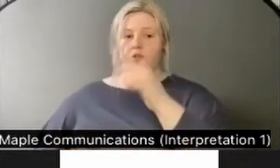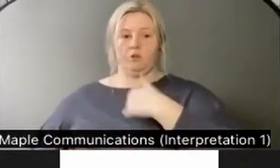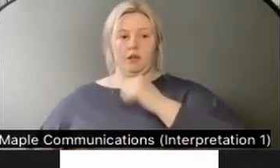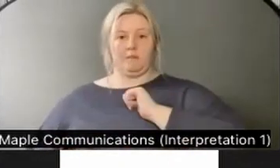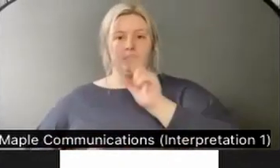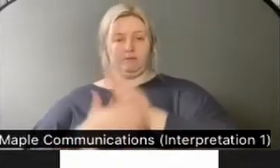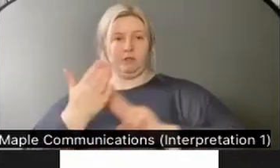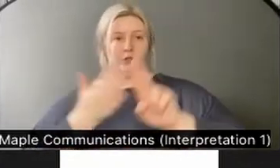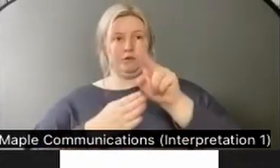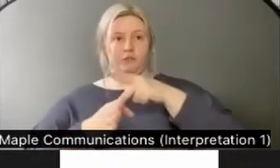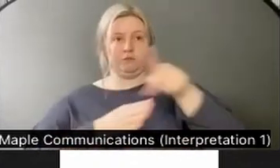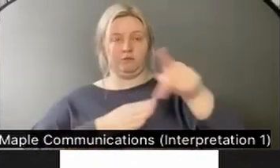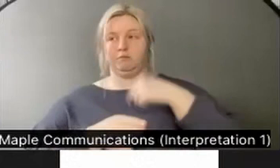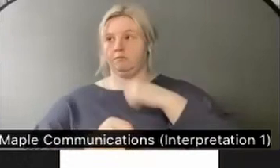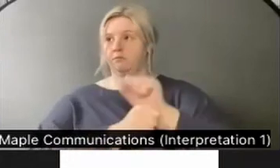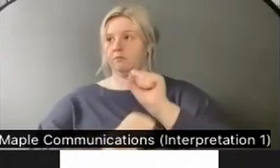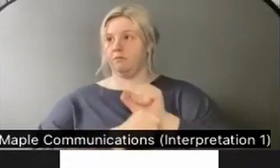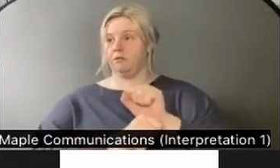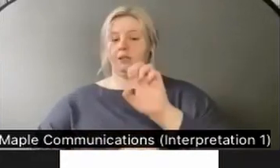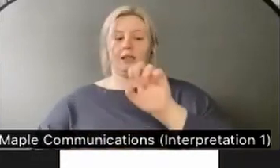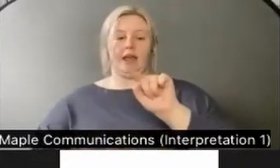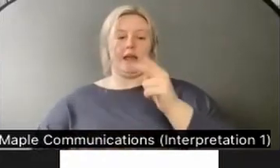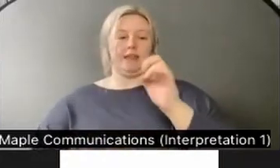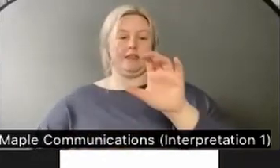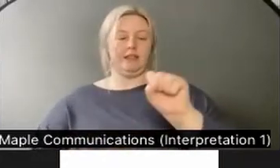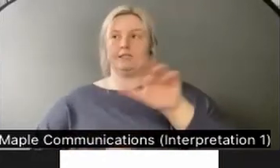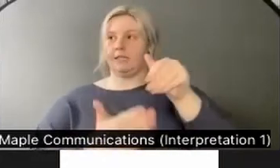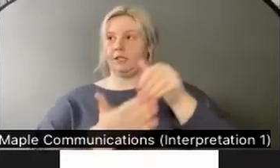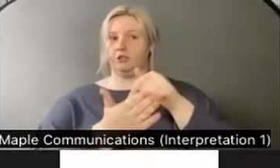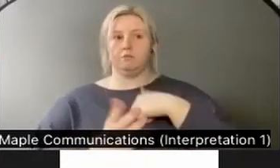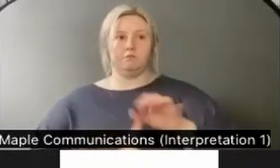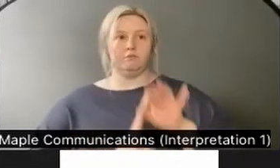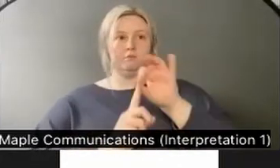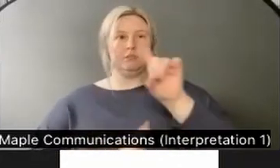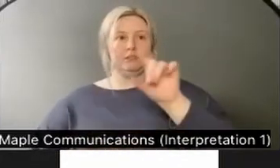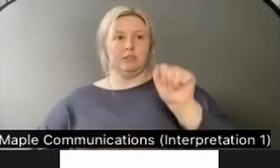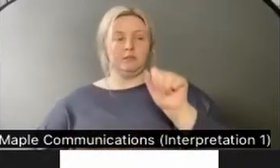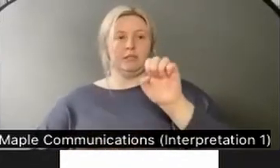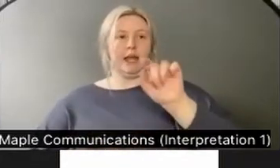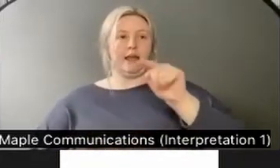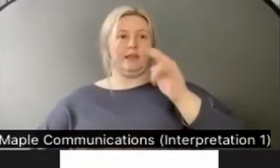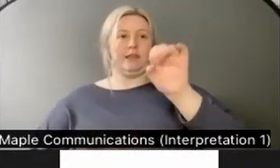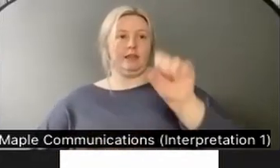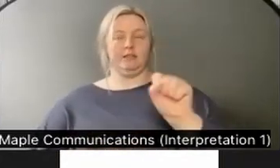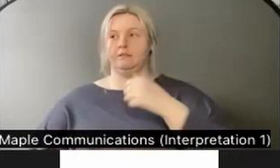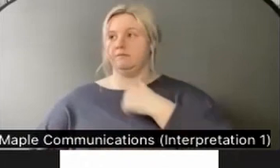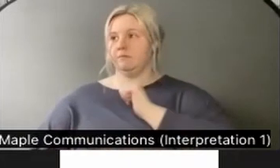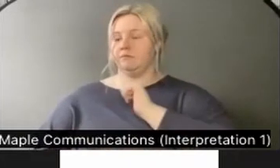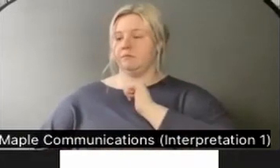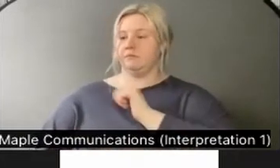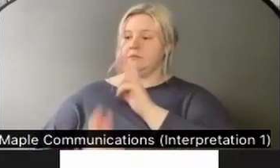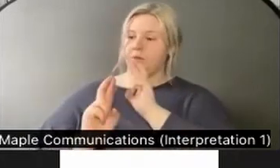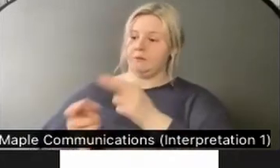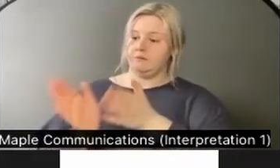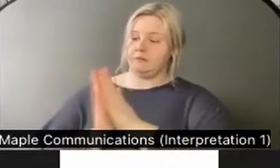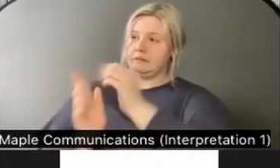professor who works in an ethics center and specializes in disability ethics. I respectfully ask that you keep both